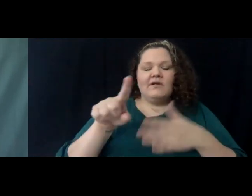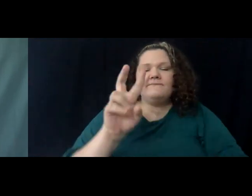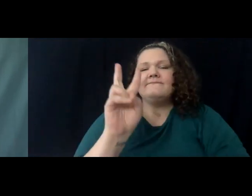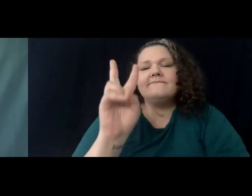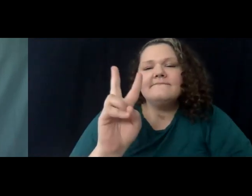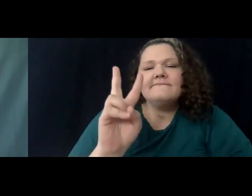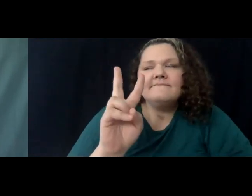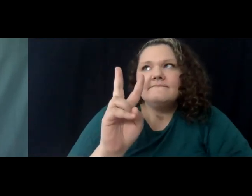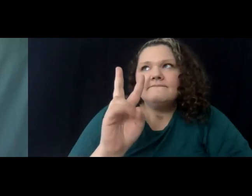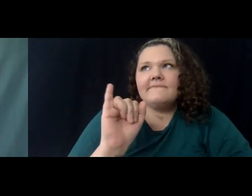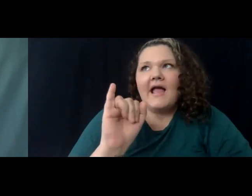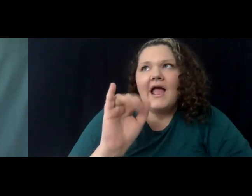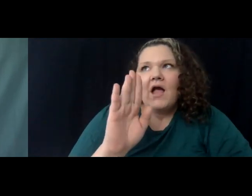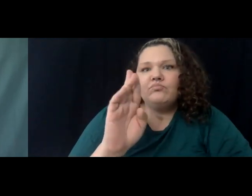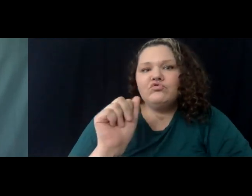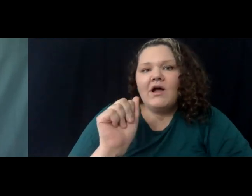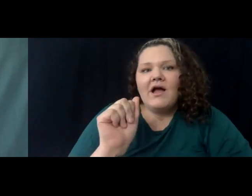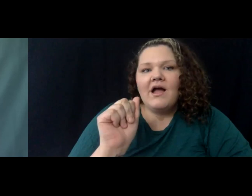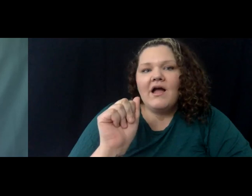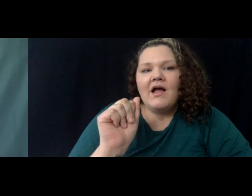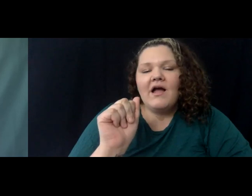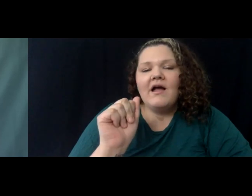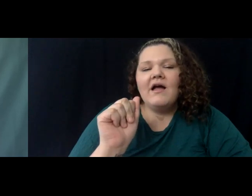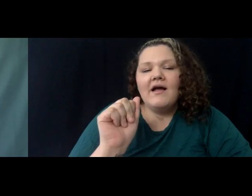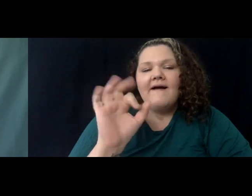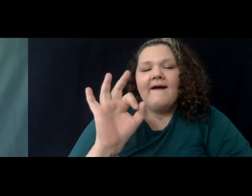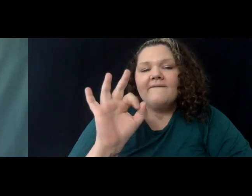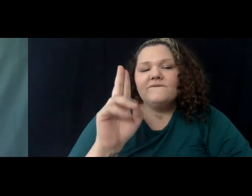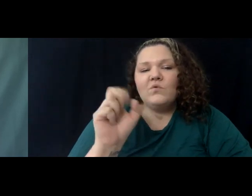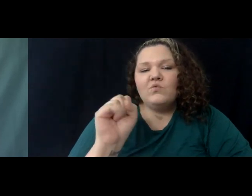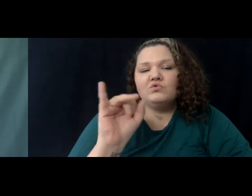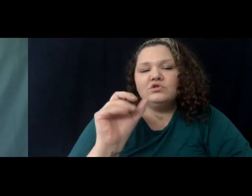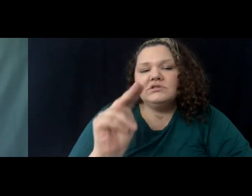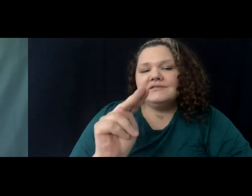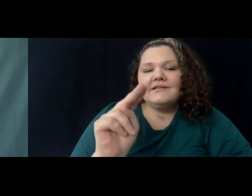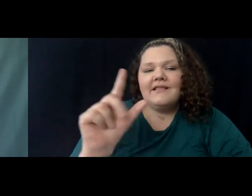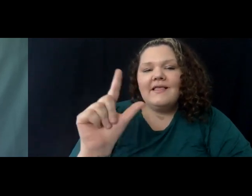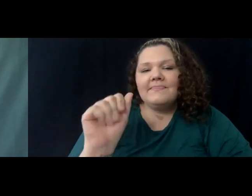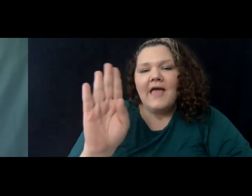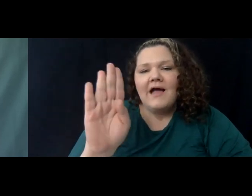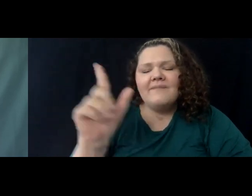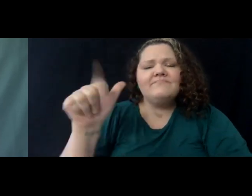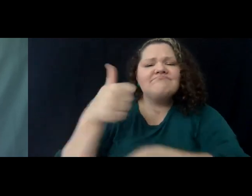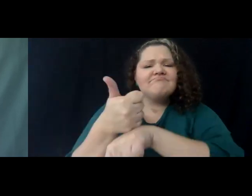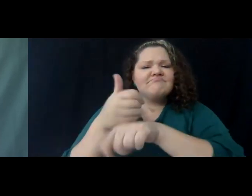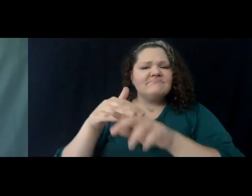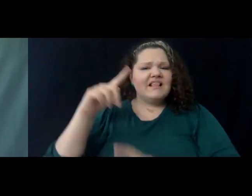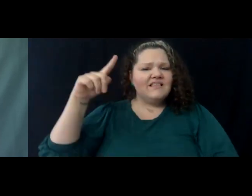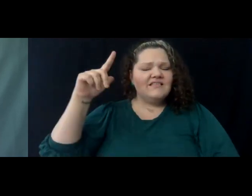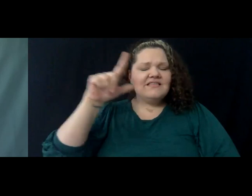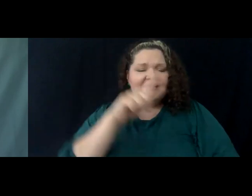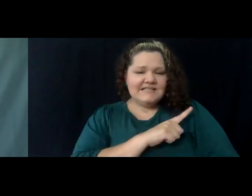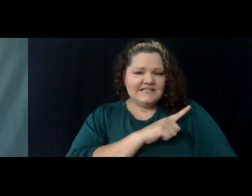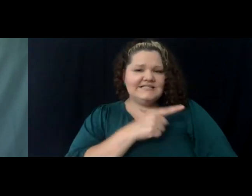like platforms. And if you're sitting on them underneath you, you're feeling that vibration. Also, Vibra Fusion